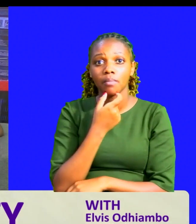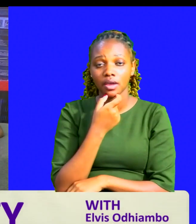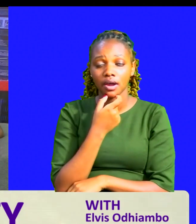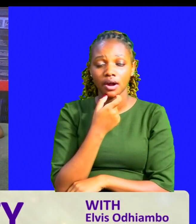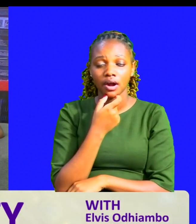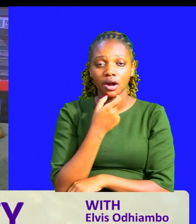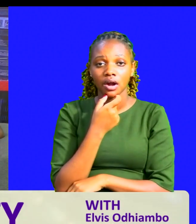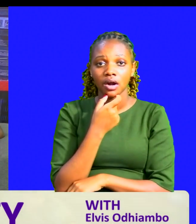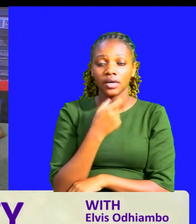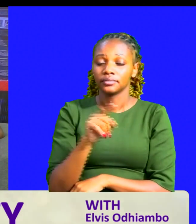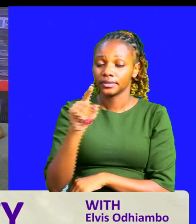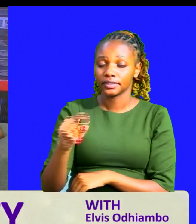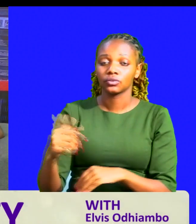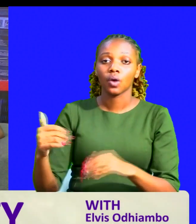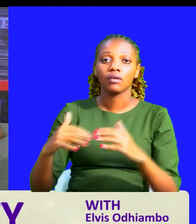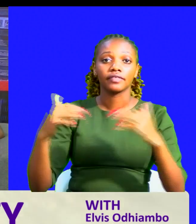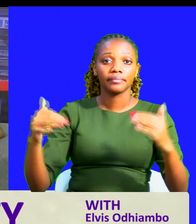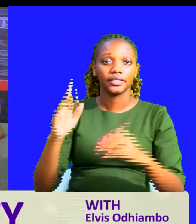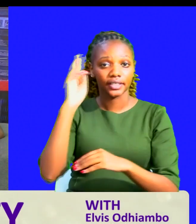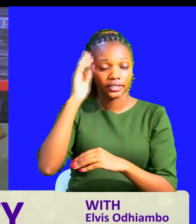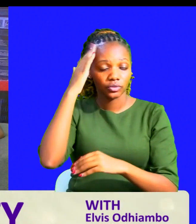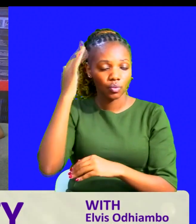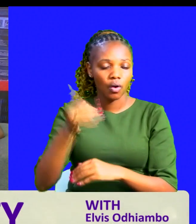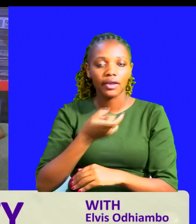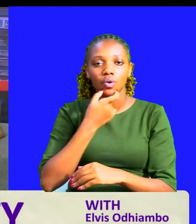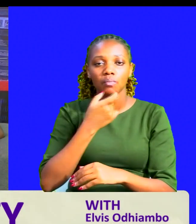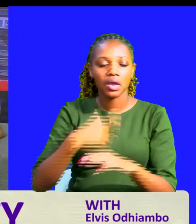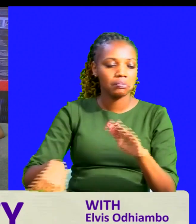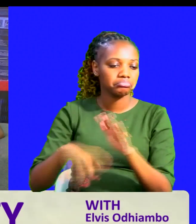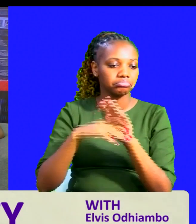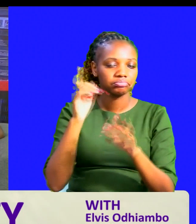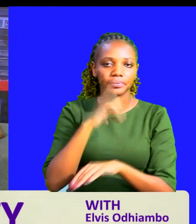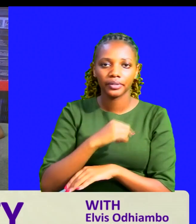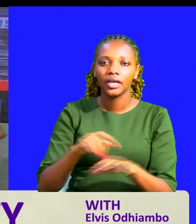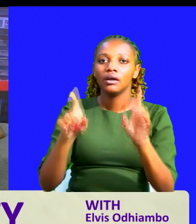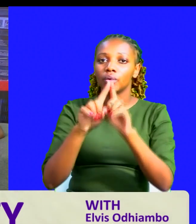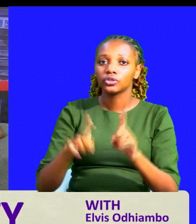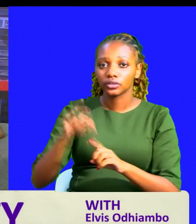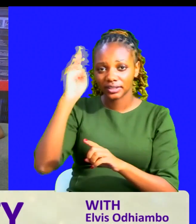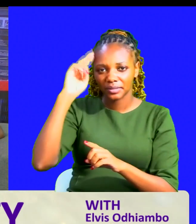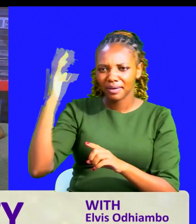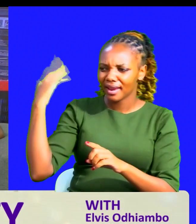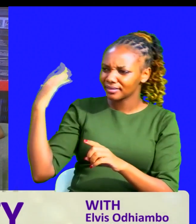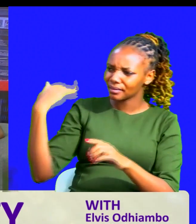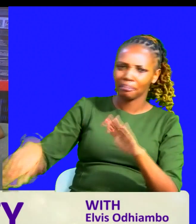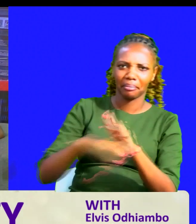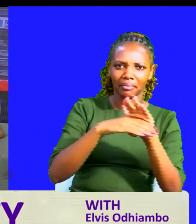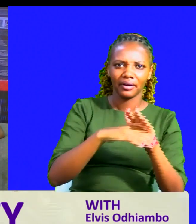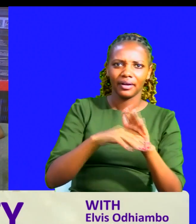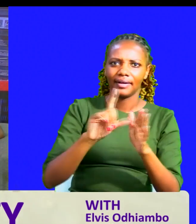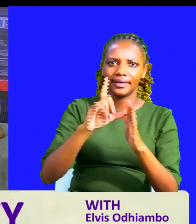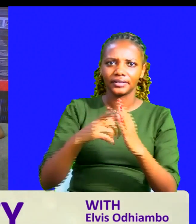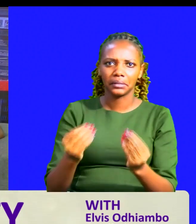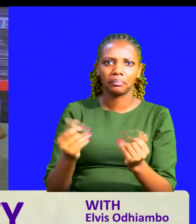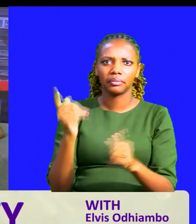is one of the major reasons why Gor Mahia has been abandoned. Remember, they had a ban initially, but it was lifted, right?